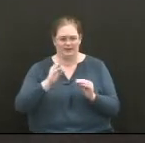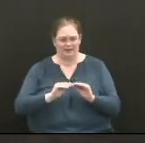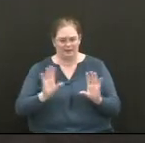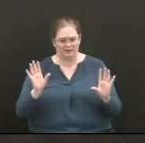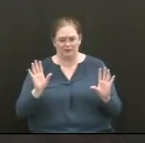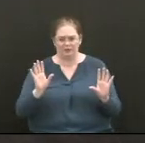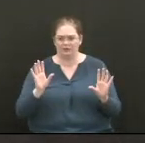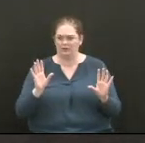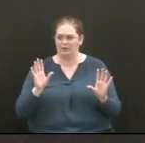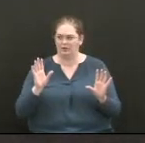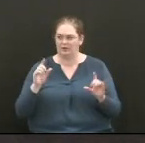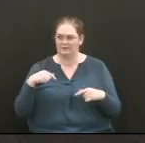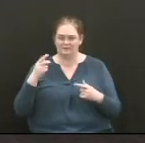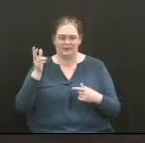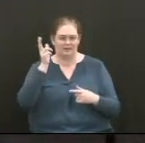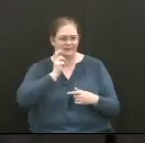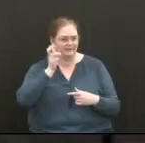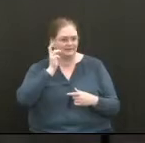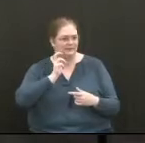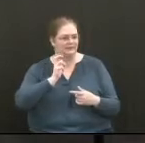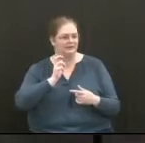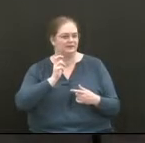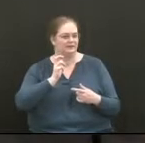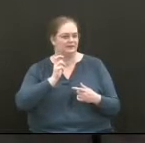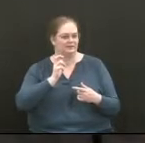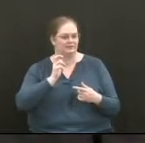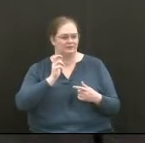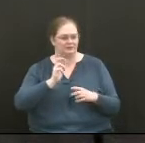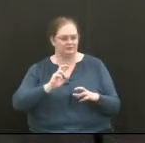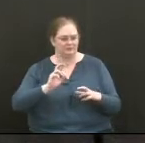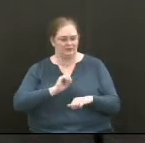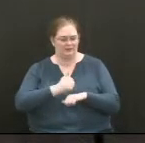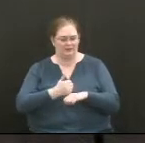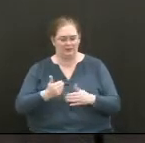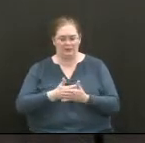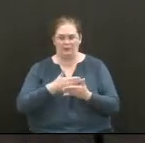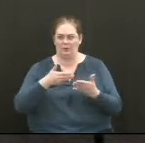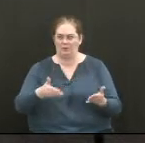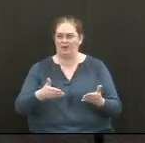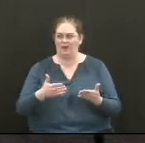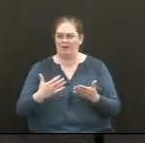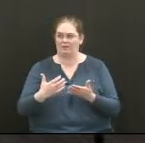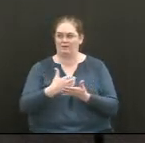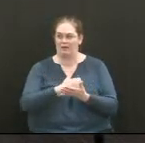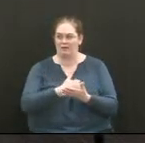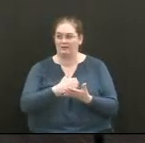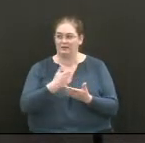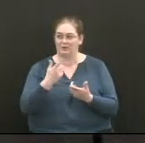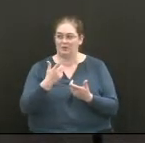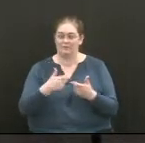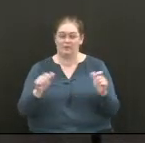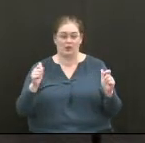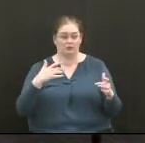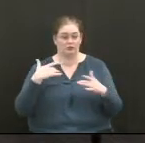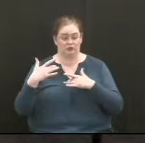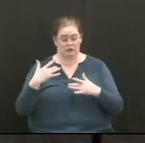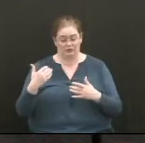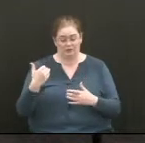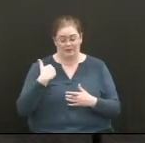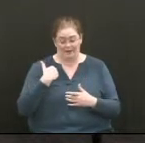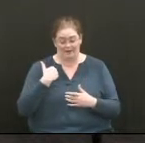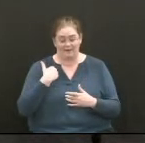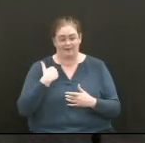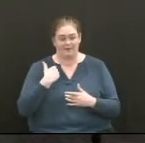clear that as I've been listening to, as we're about to implement a new way of collecting, that one of the largest concerns we have